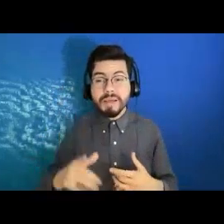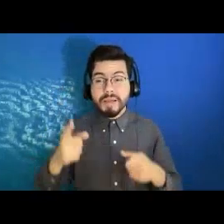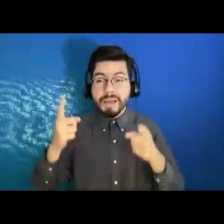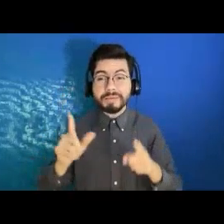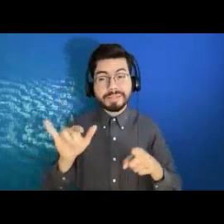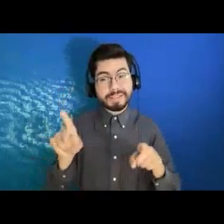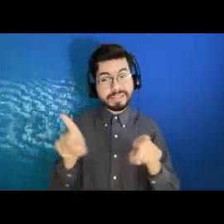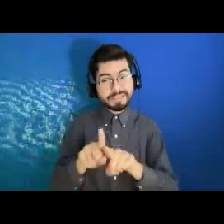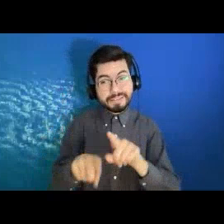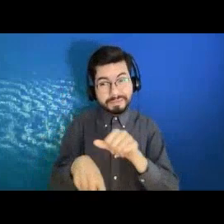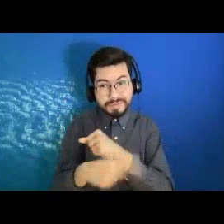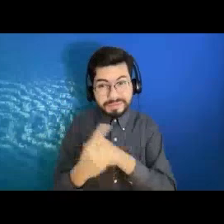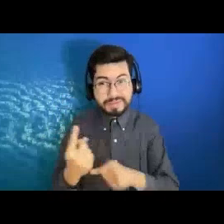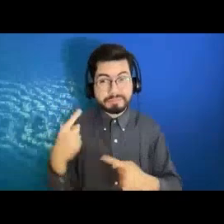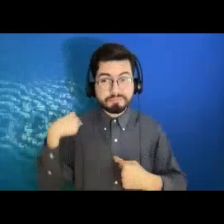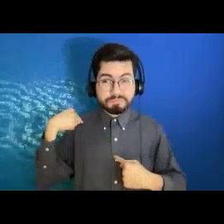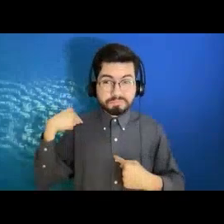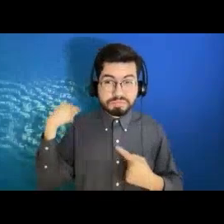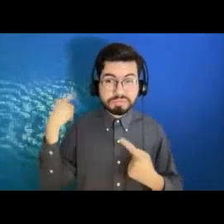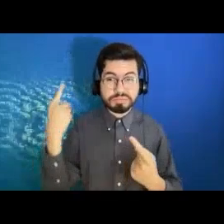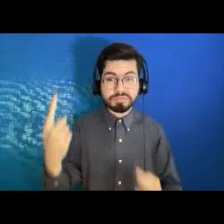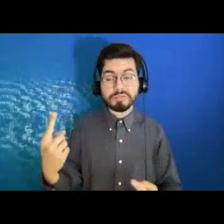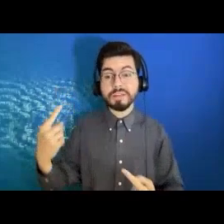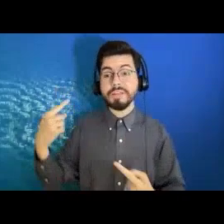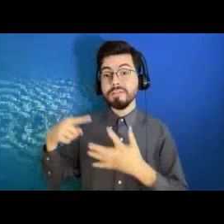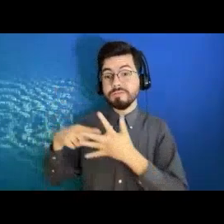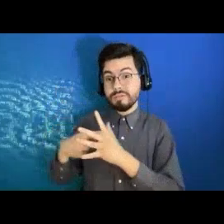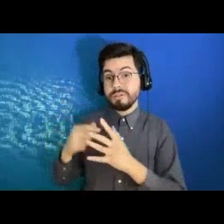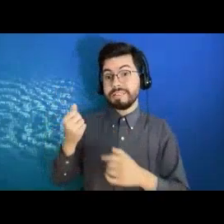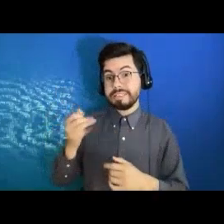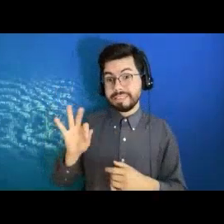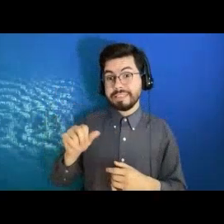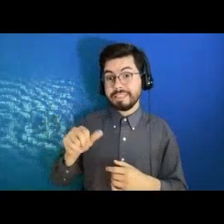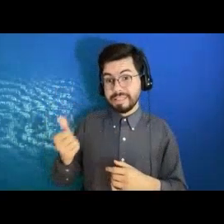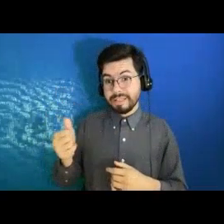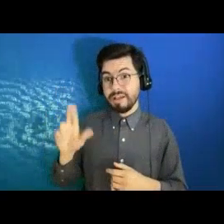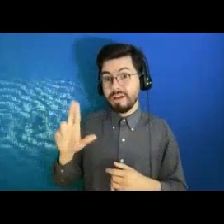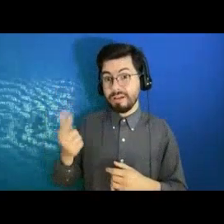1910 during the big burn, August 20th, big day.